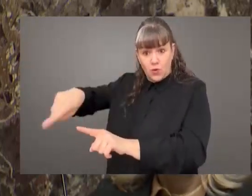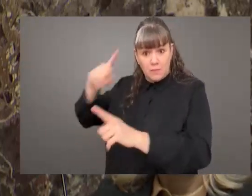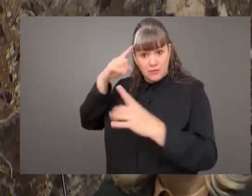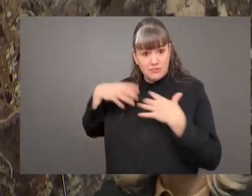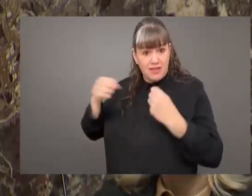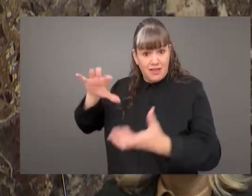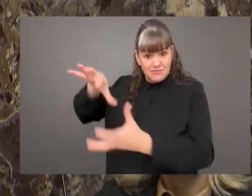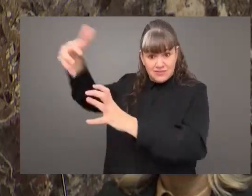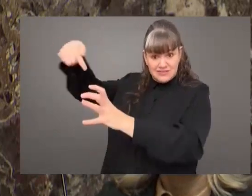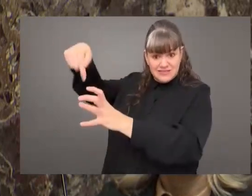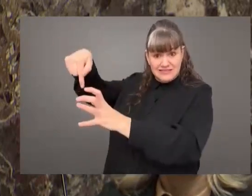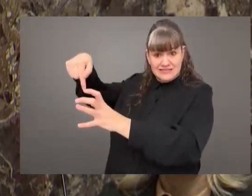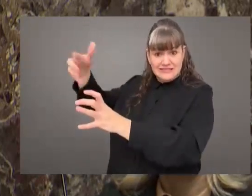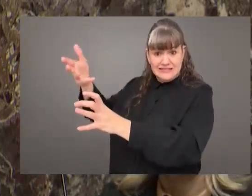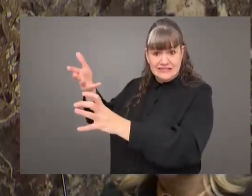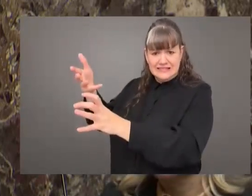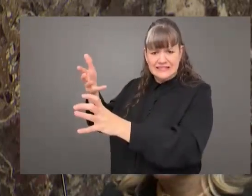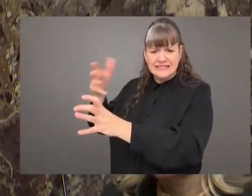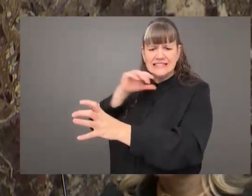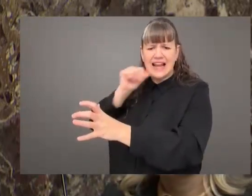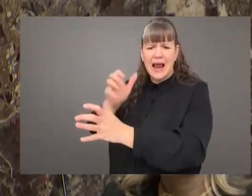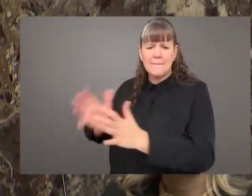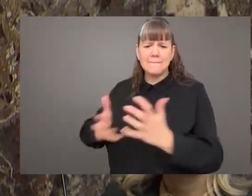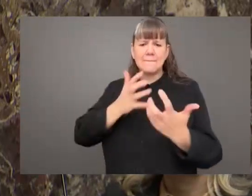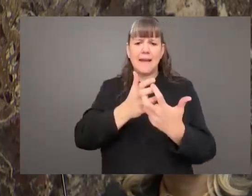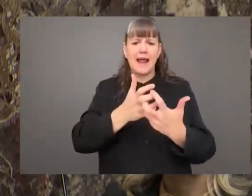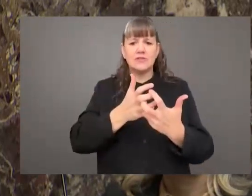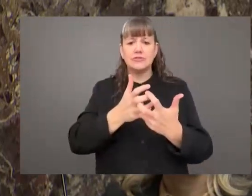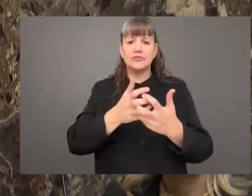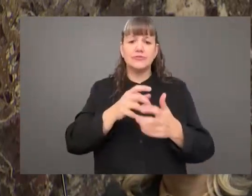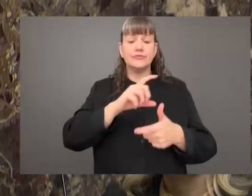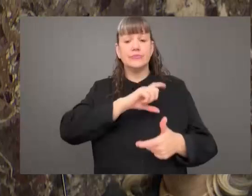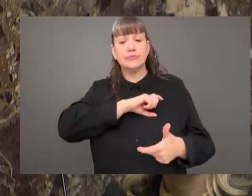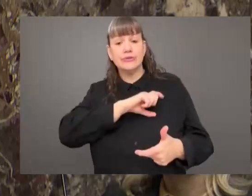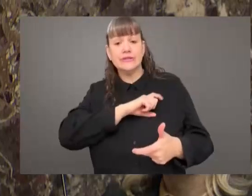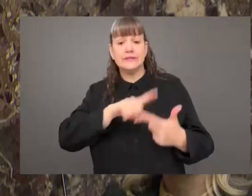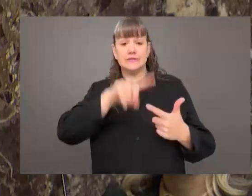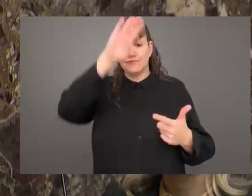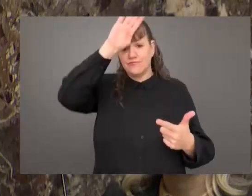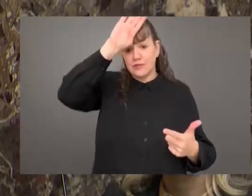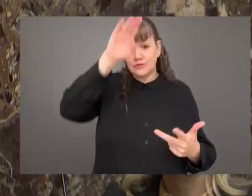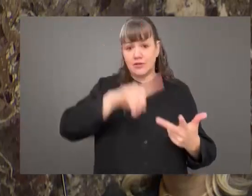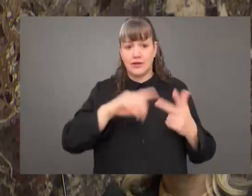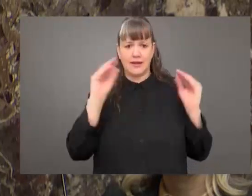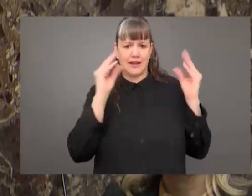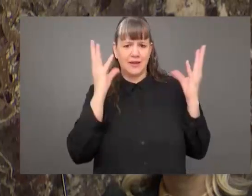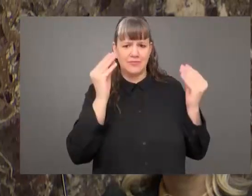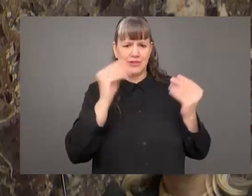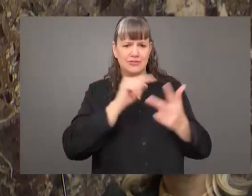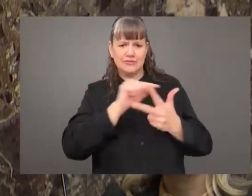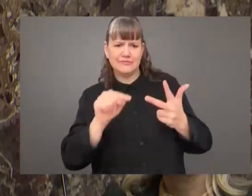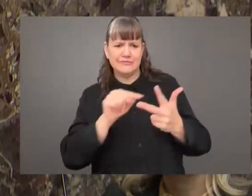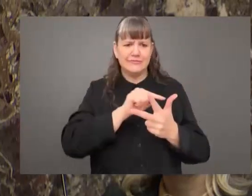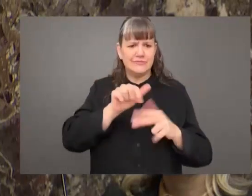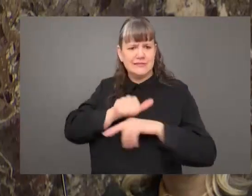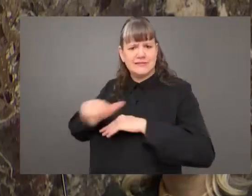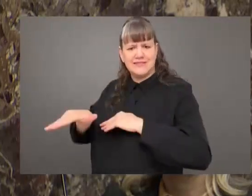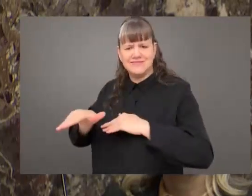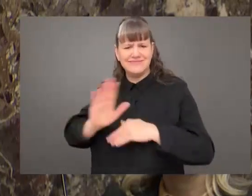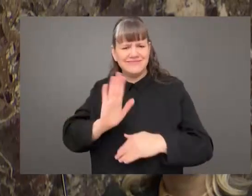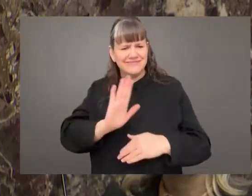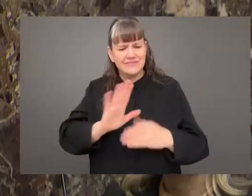of police, fire, or ambulance. Adding a mental health option to 911,